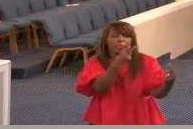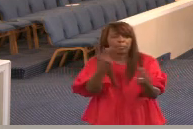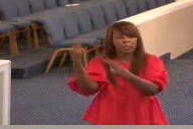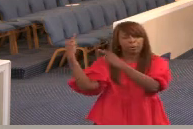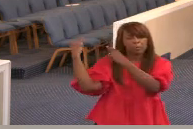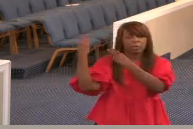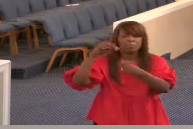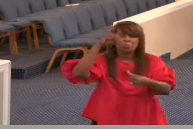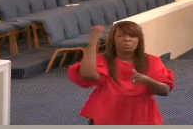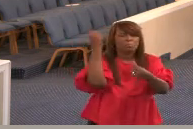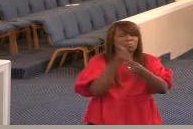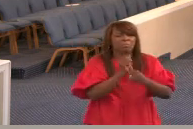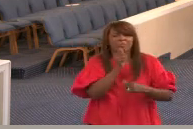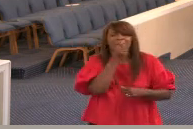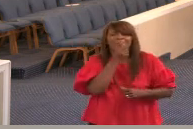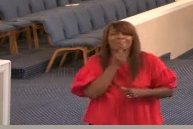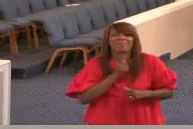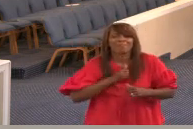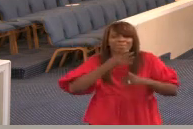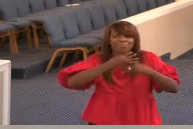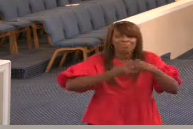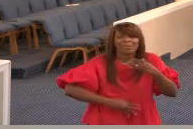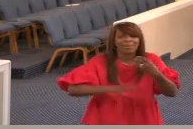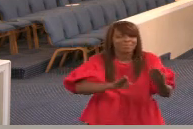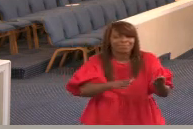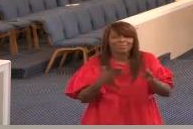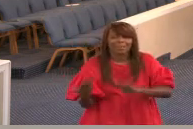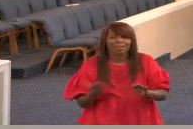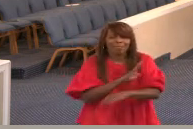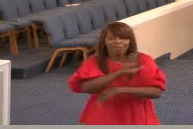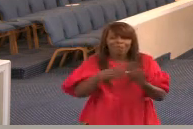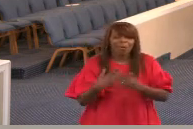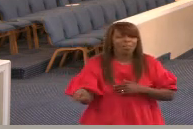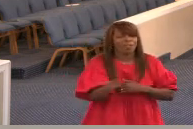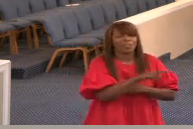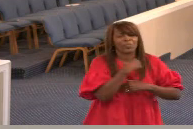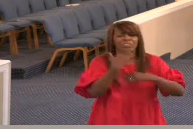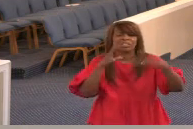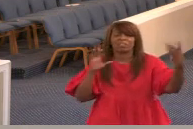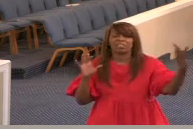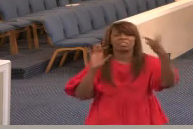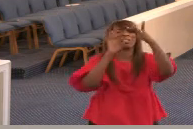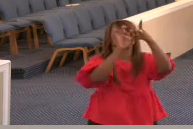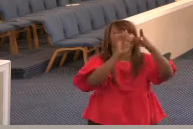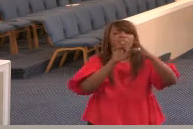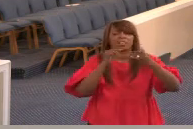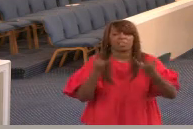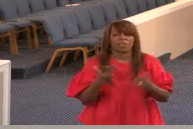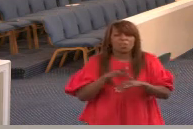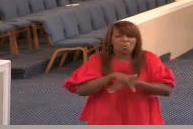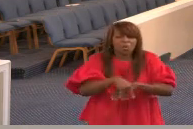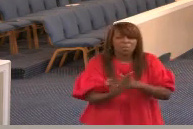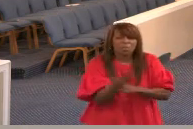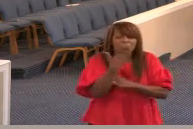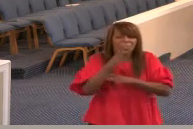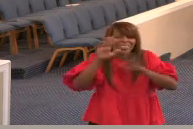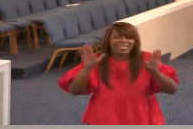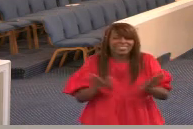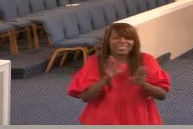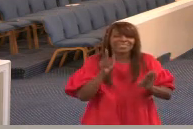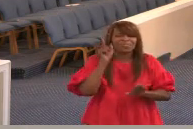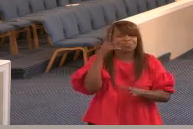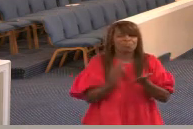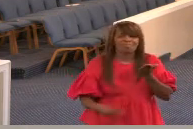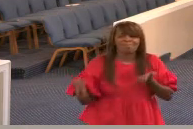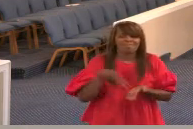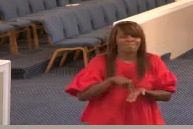Reminded of how you suffered, bled, died on Calvary so all of us would have a right to the tree of life. And then early on Sunday morning,